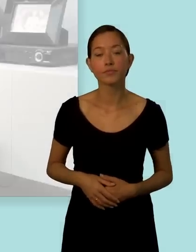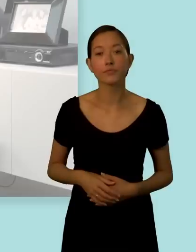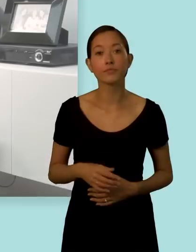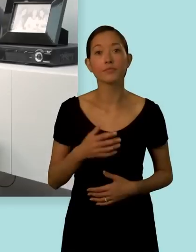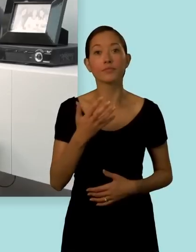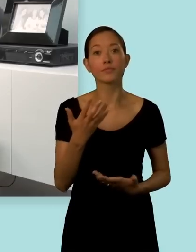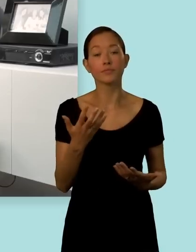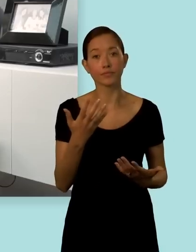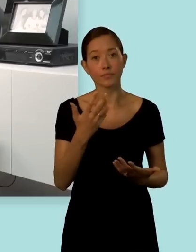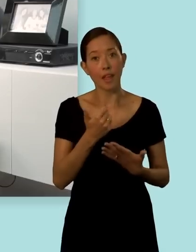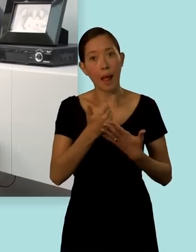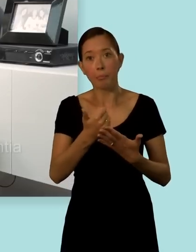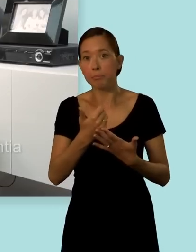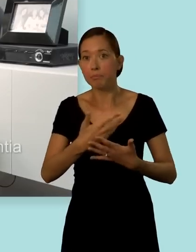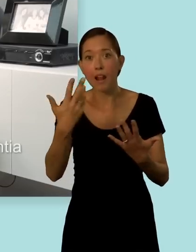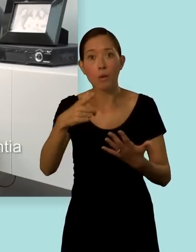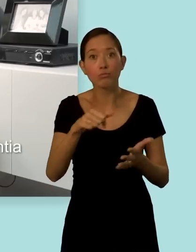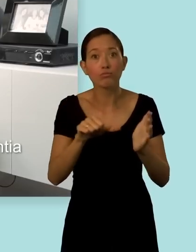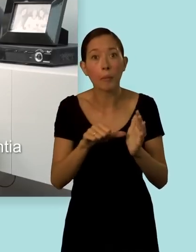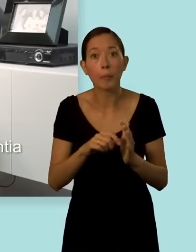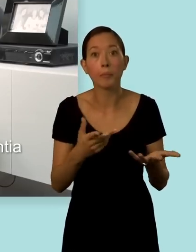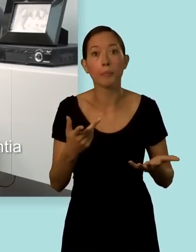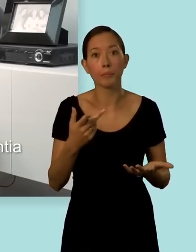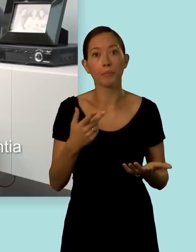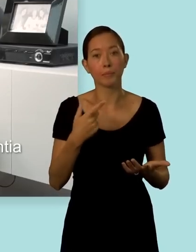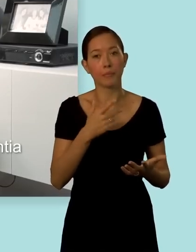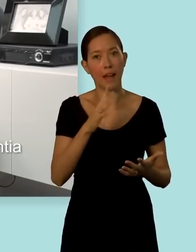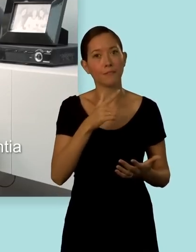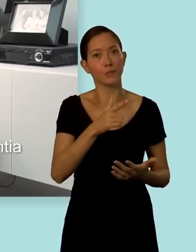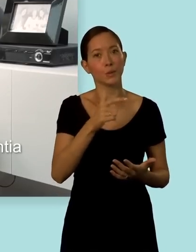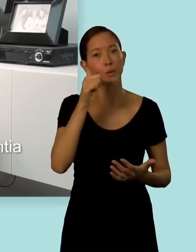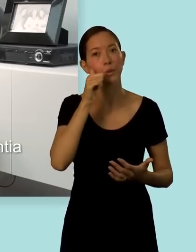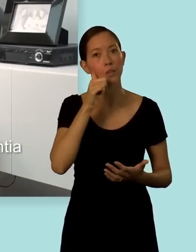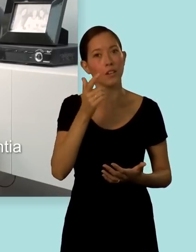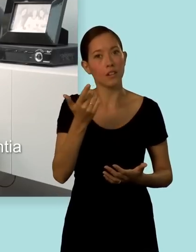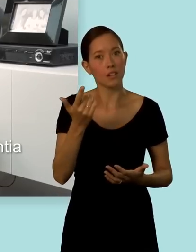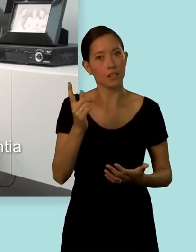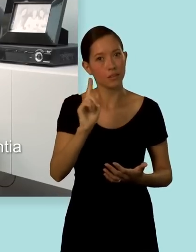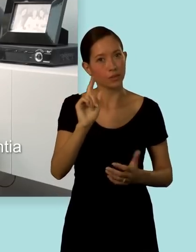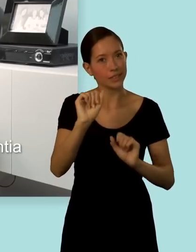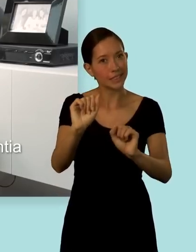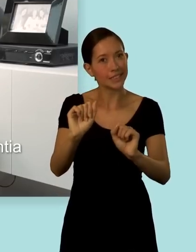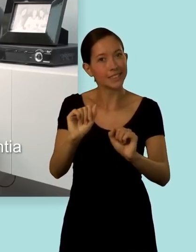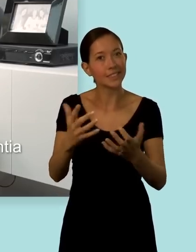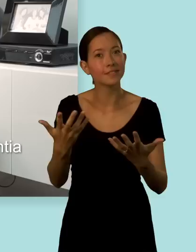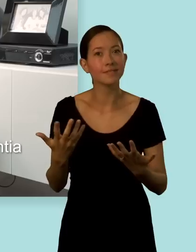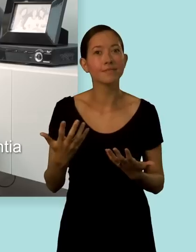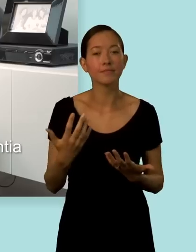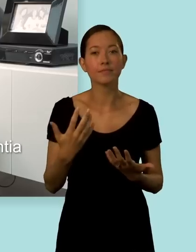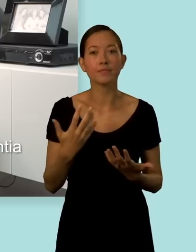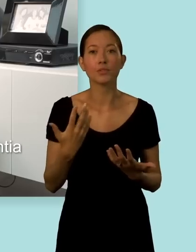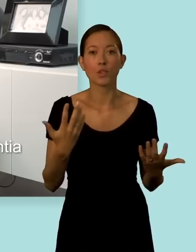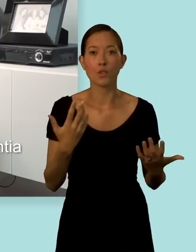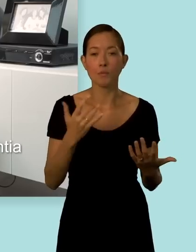But to help anybody with any problem, you've got to realise what they are like as people, haven't you? So one line of